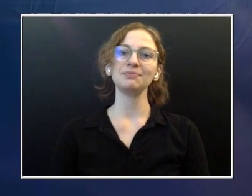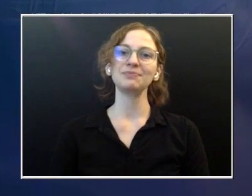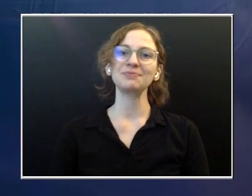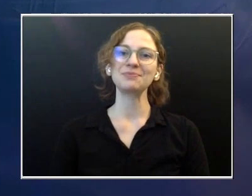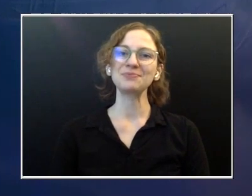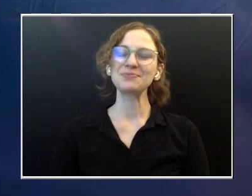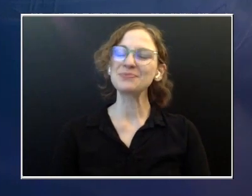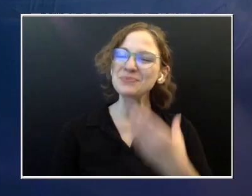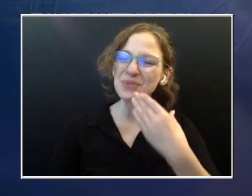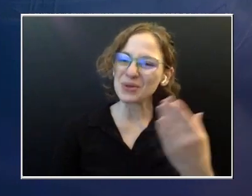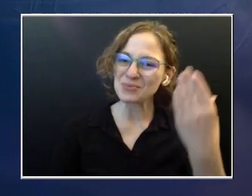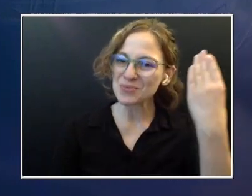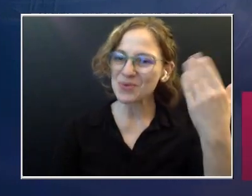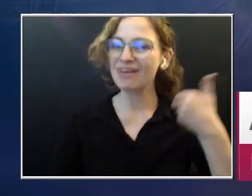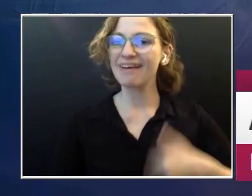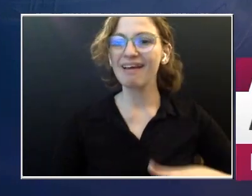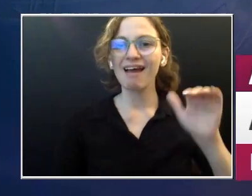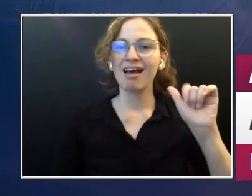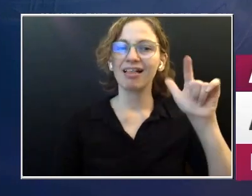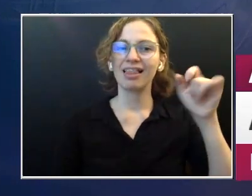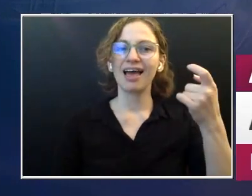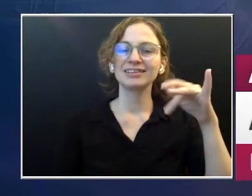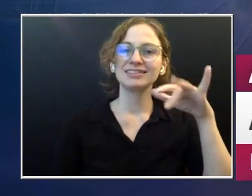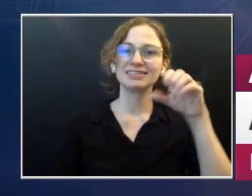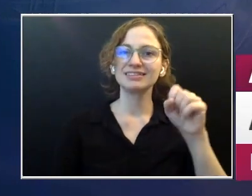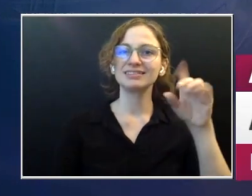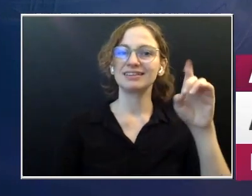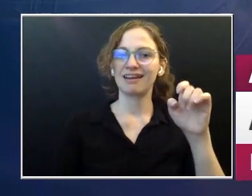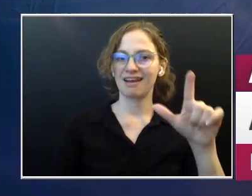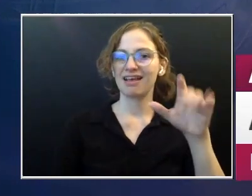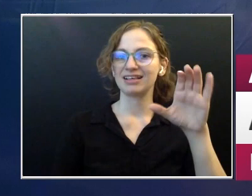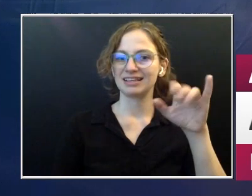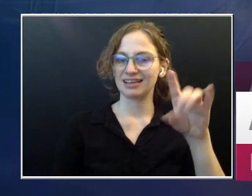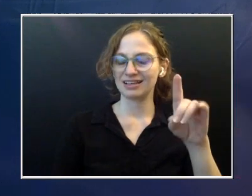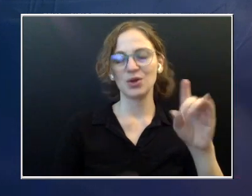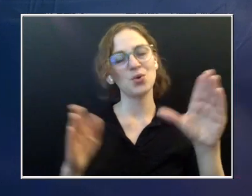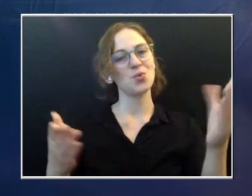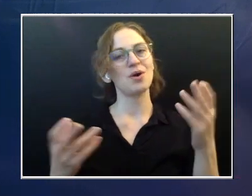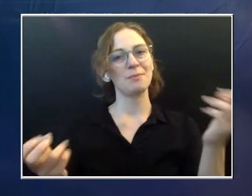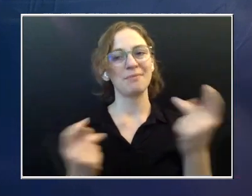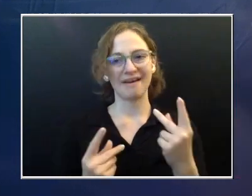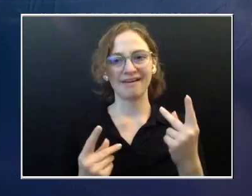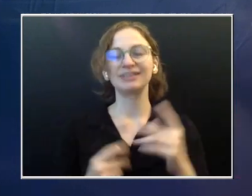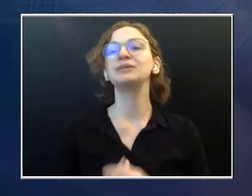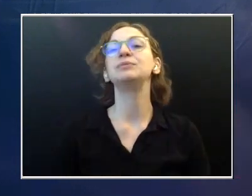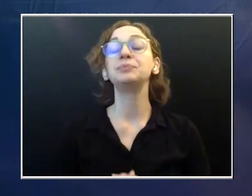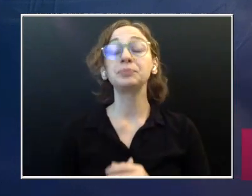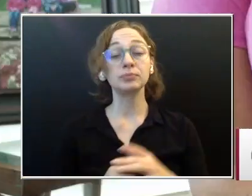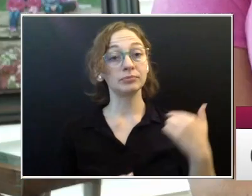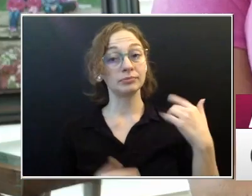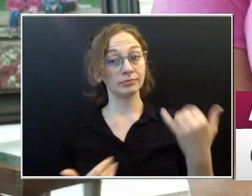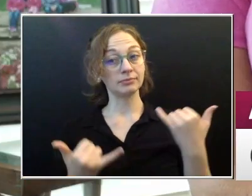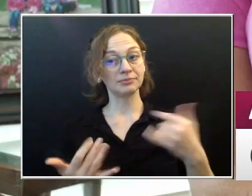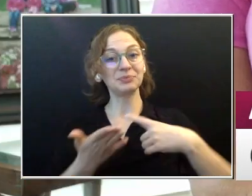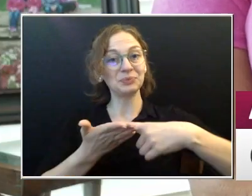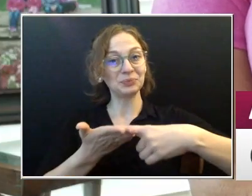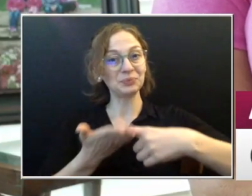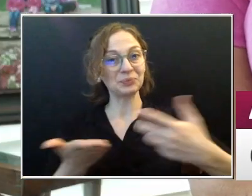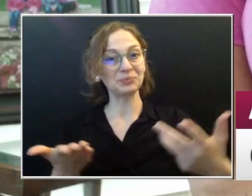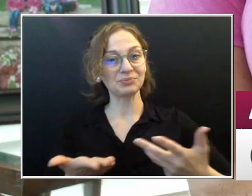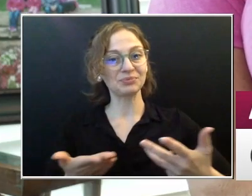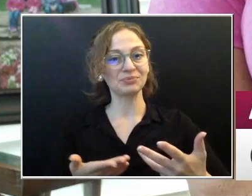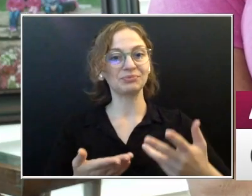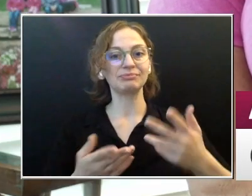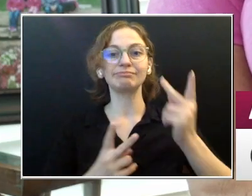Good morning, I'm Alexis Del Cid. Welcome back to All Things Heart. Here's what we're talking about today. Looking back